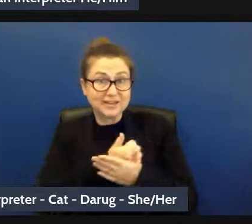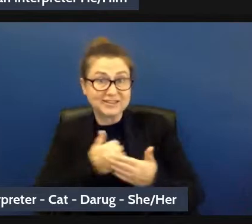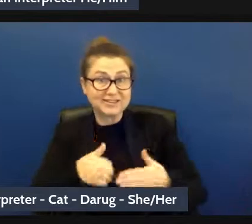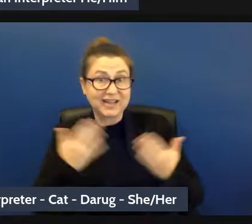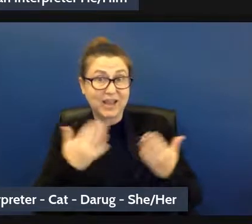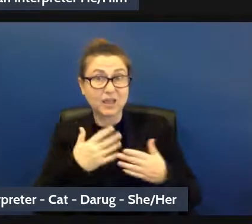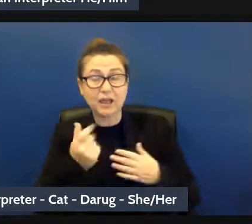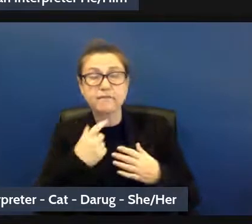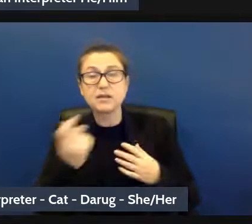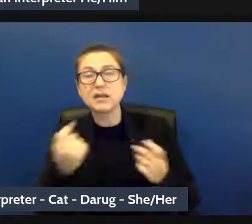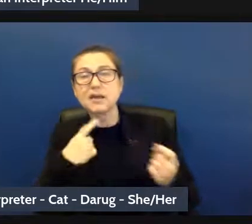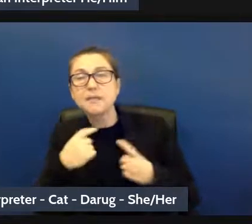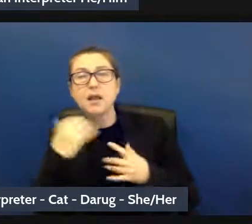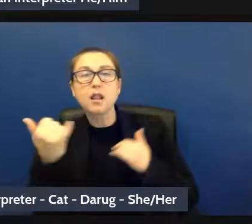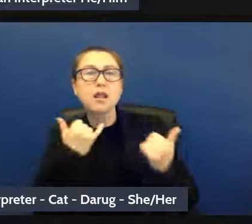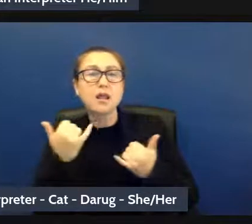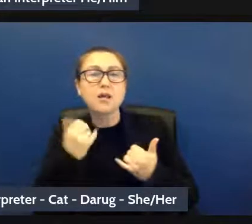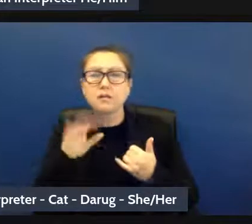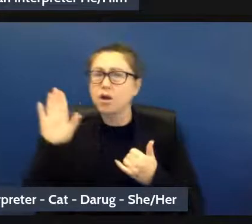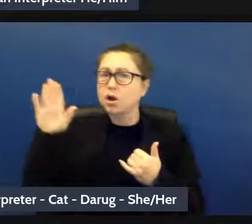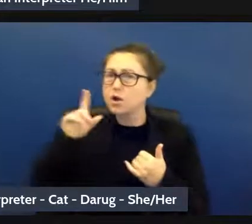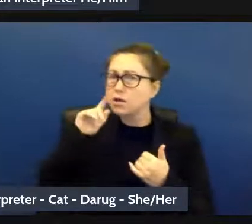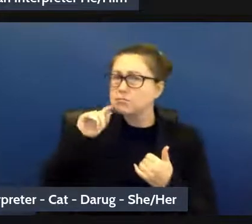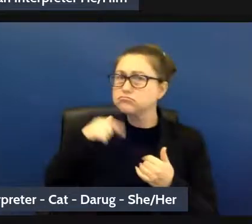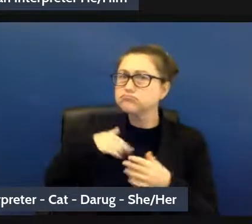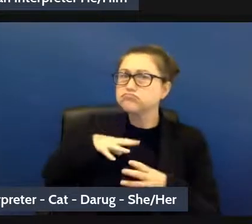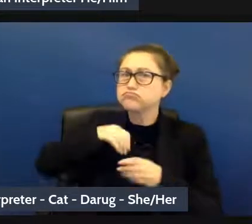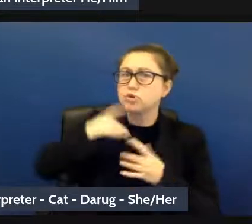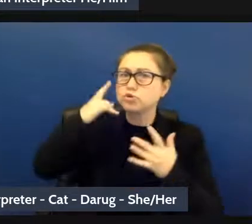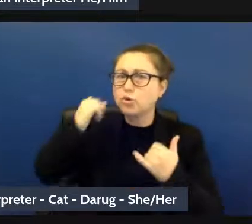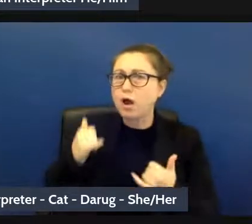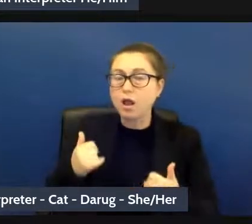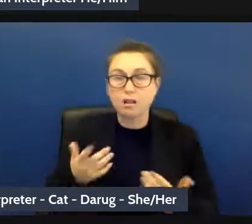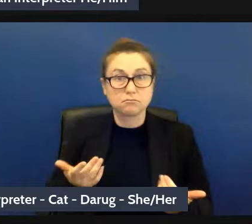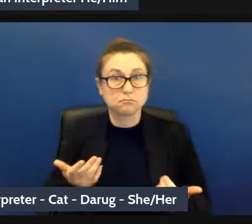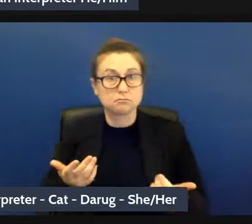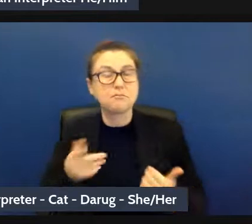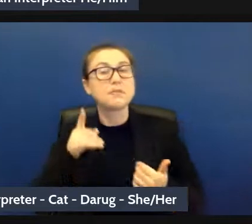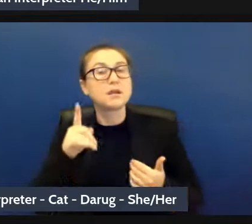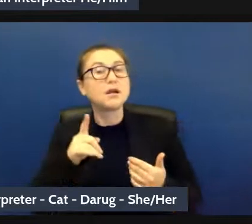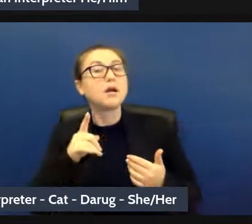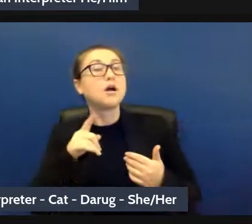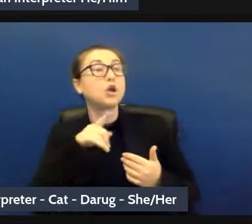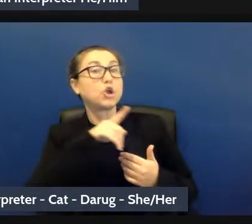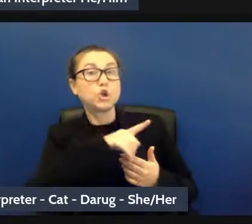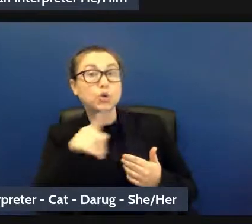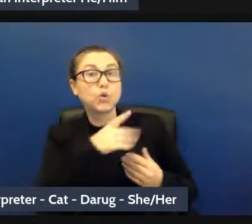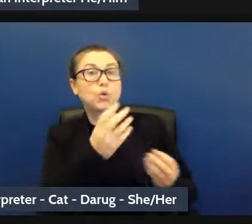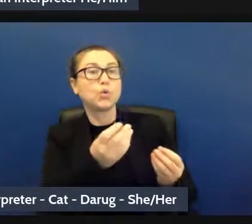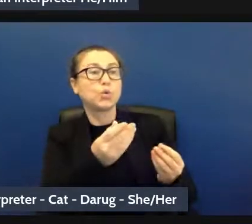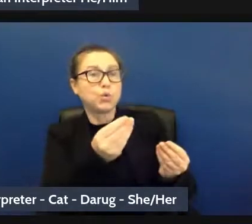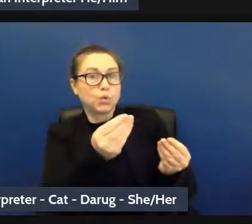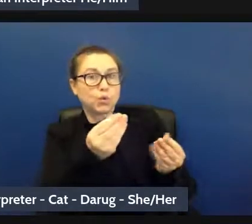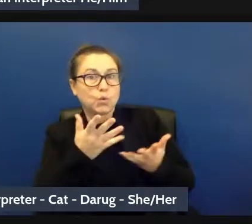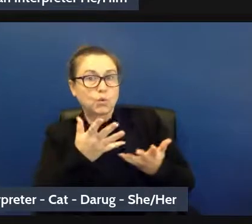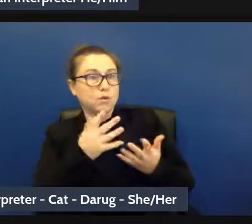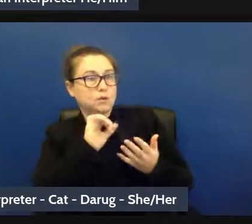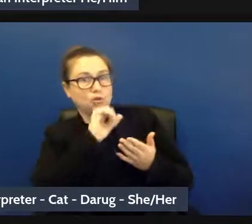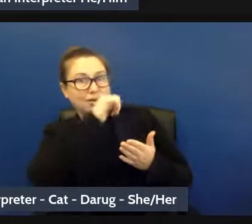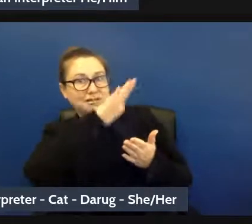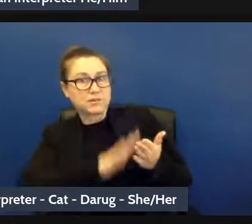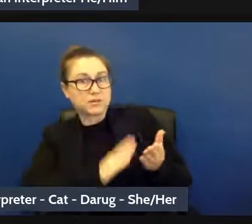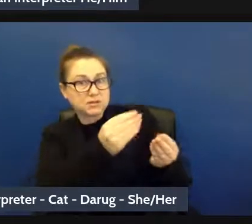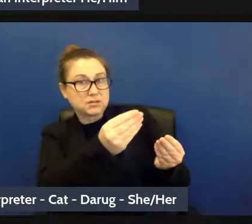basis with people, saying, well, yes, can I take part in a trial? But each time you share with us about what you're going through,